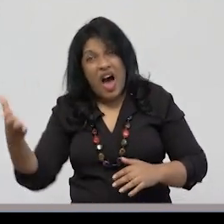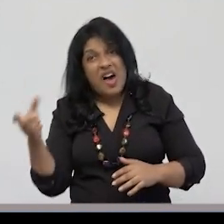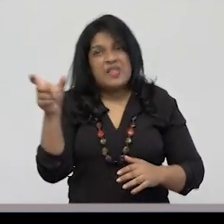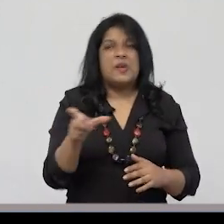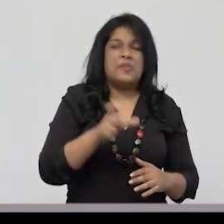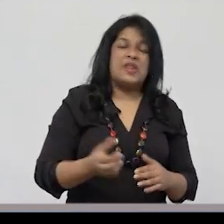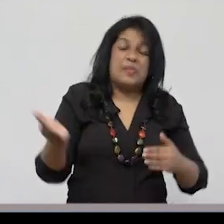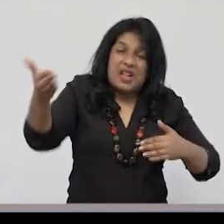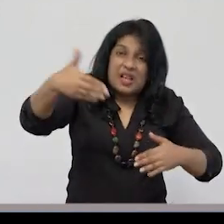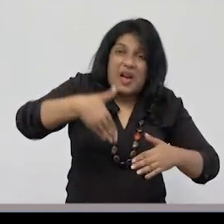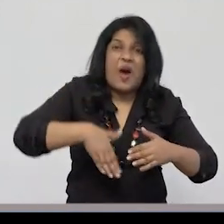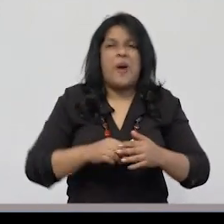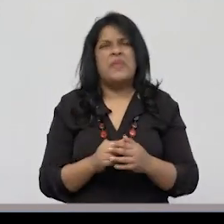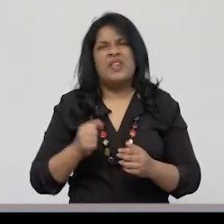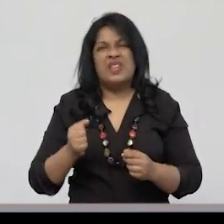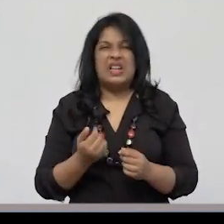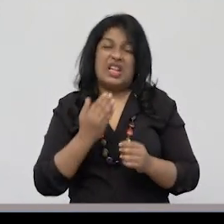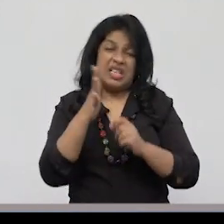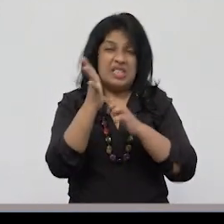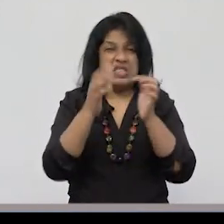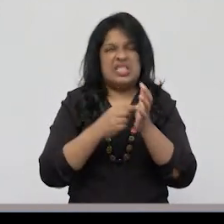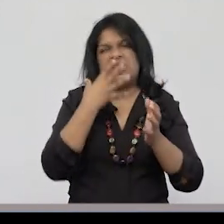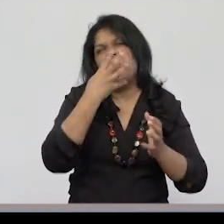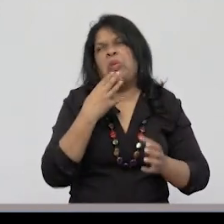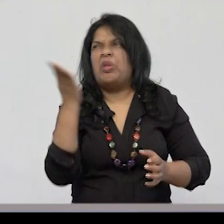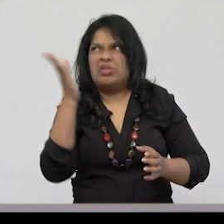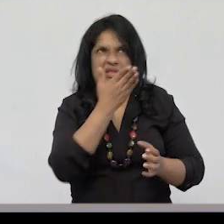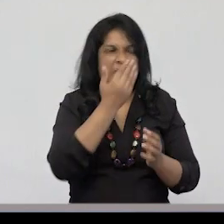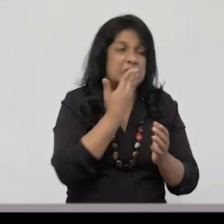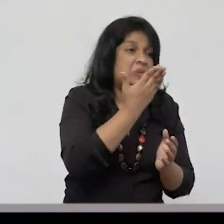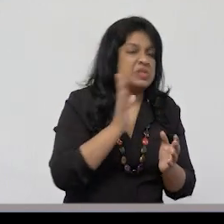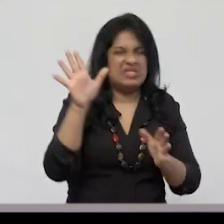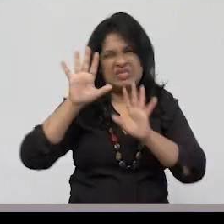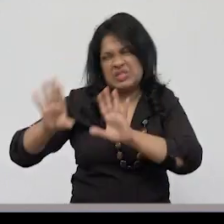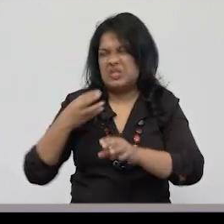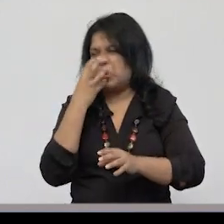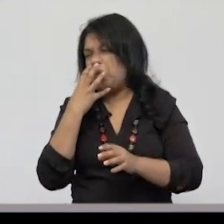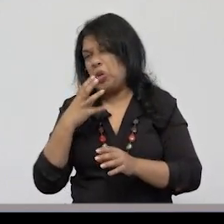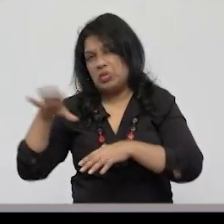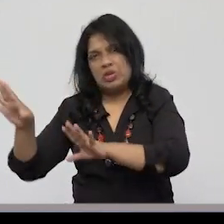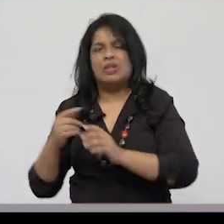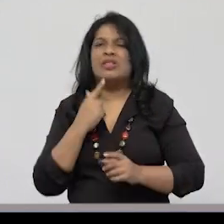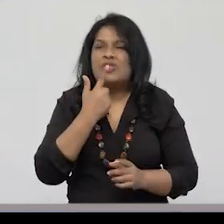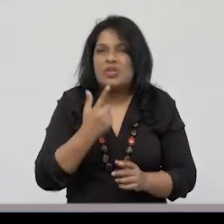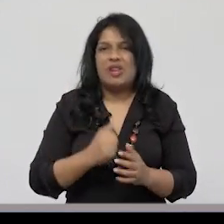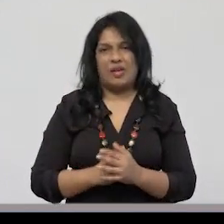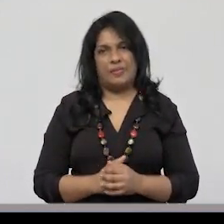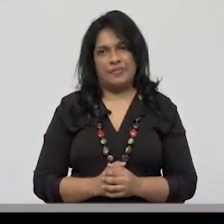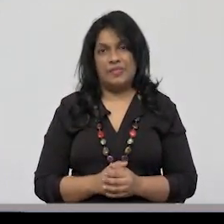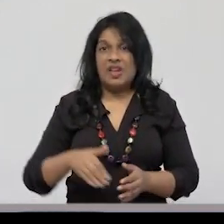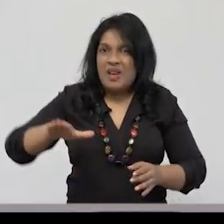him. You see, people come for many, many reasons. It's interesting that no matter what